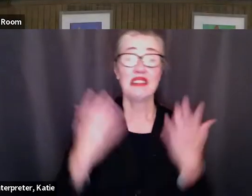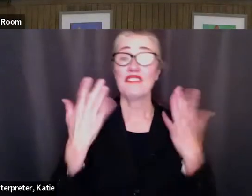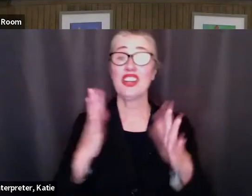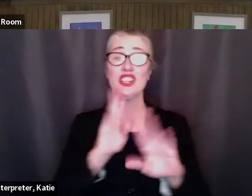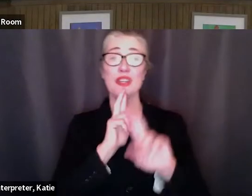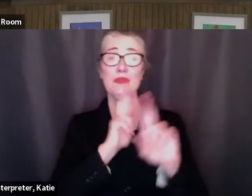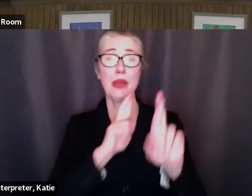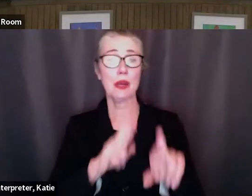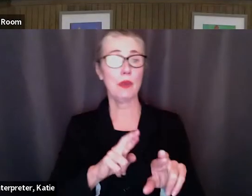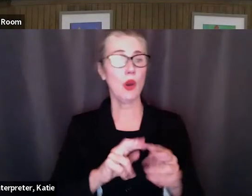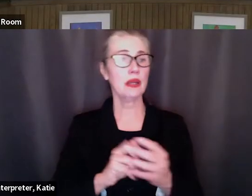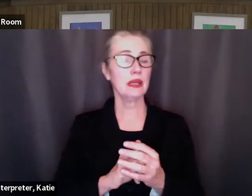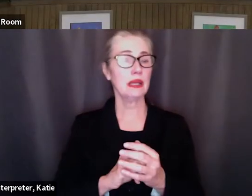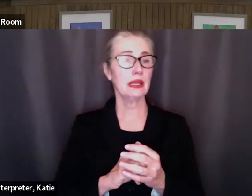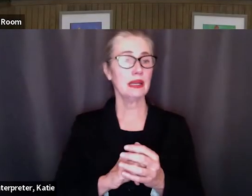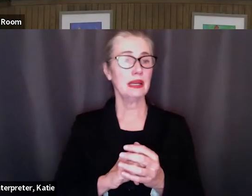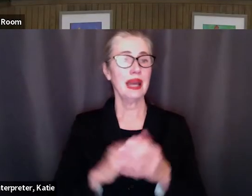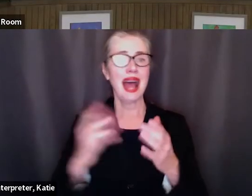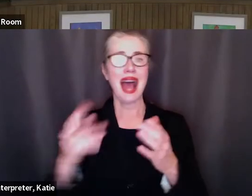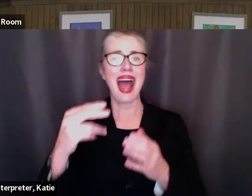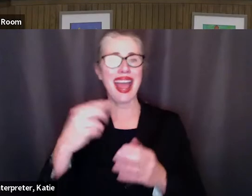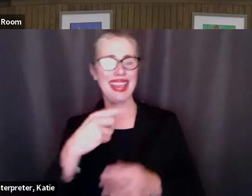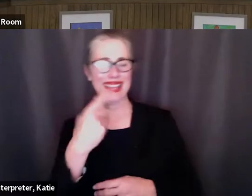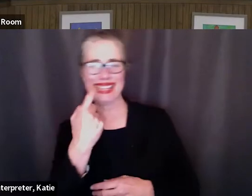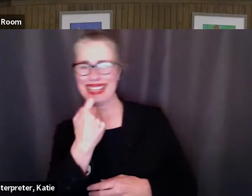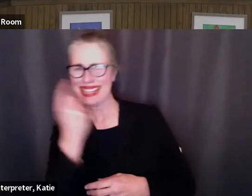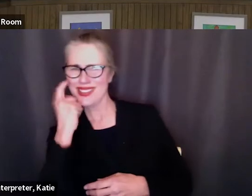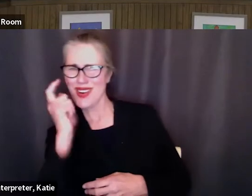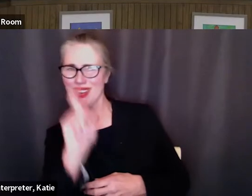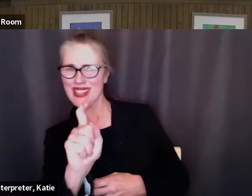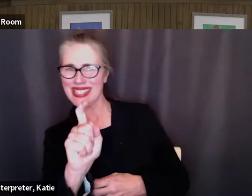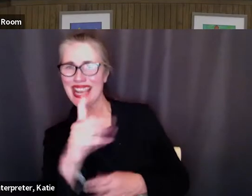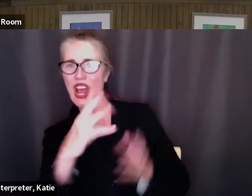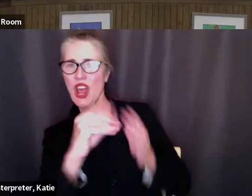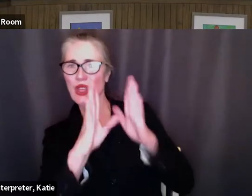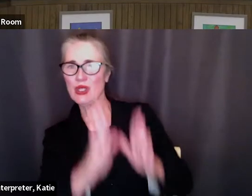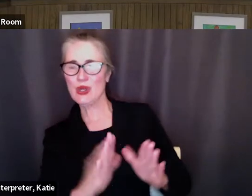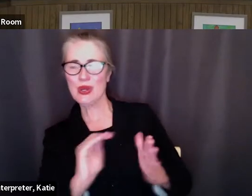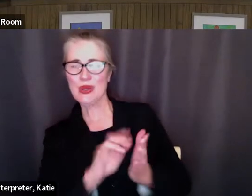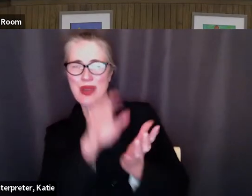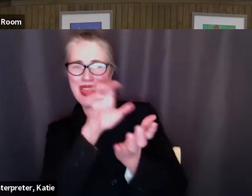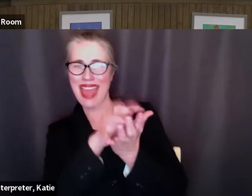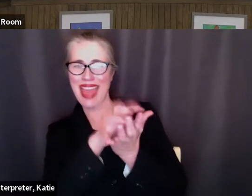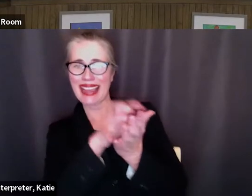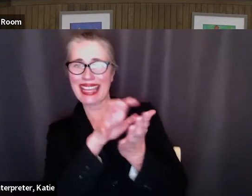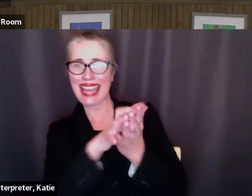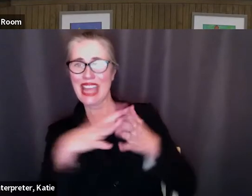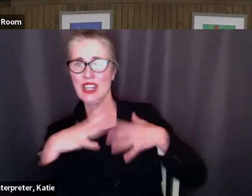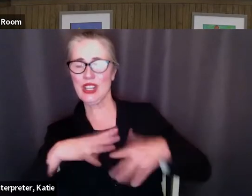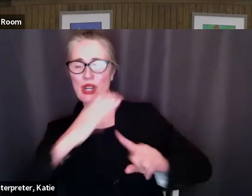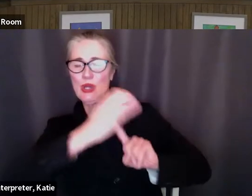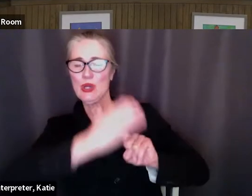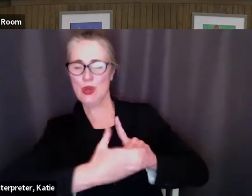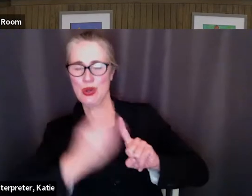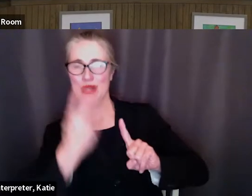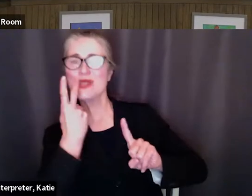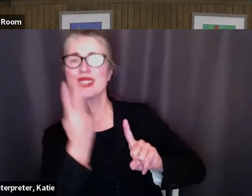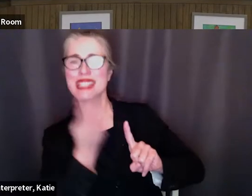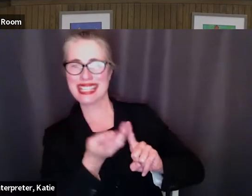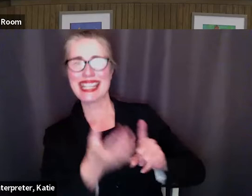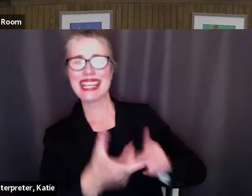slide with the student in the alligator suit he is wearing an n95 mask i don't know if it was that clear in the